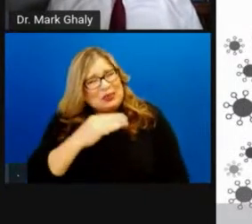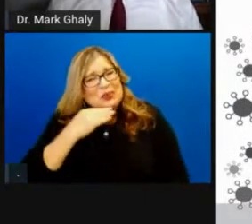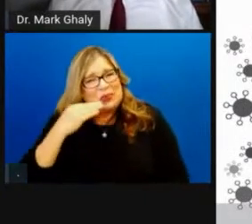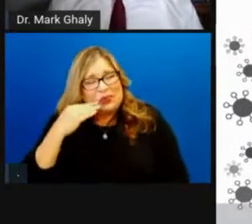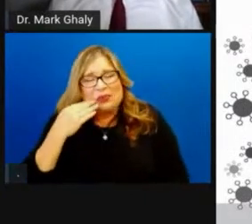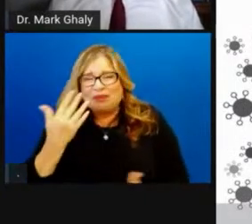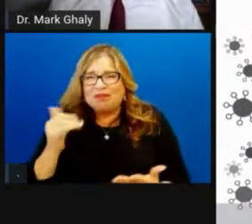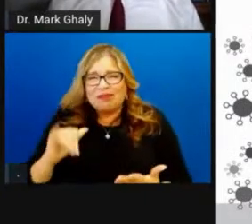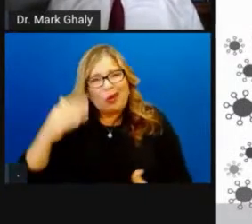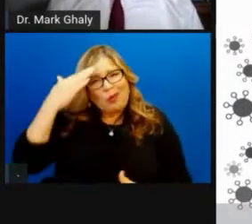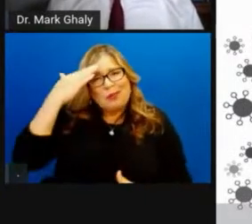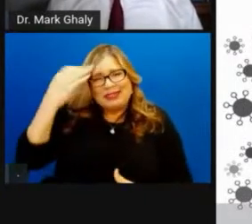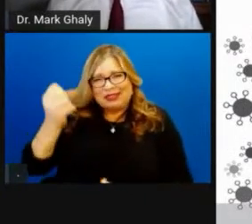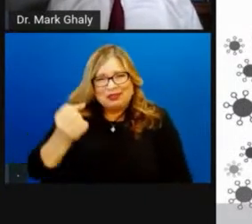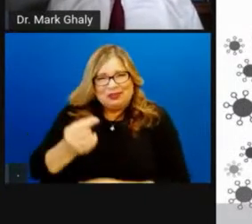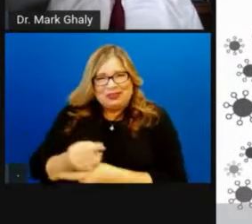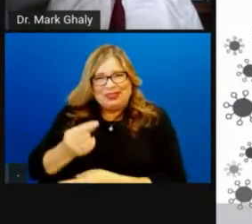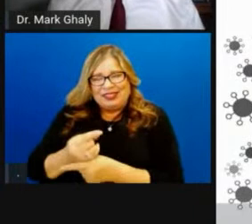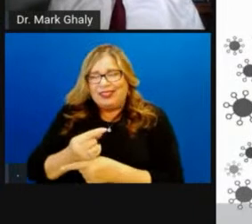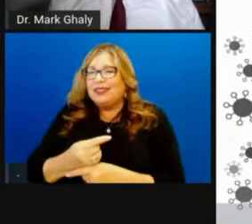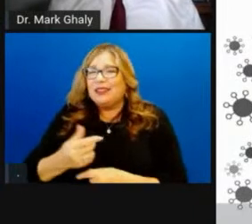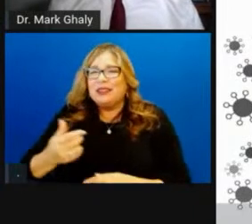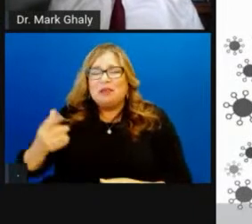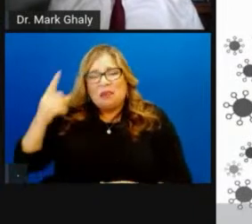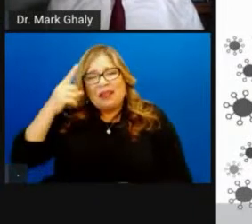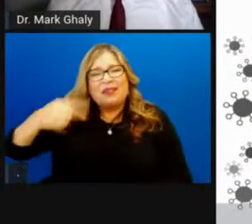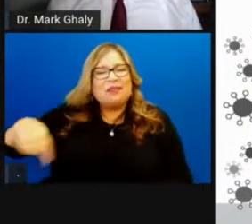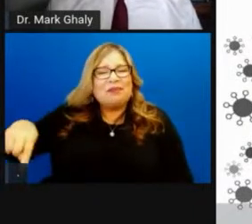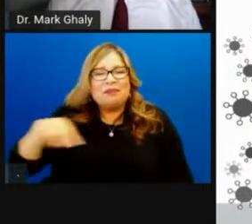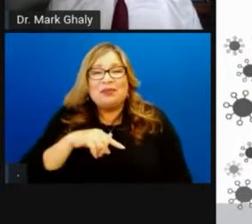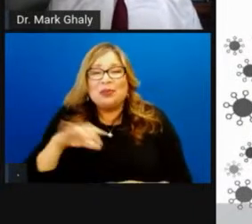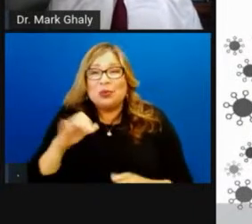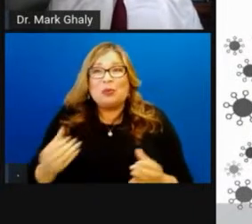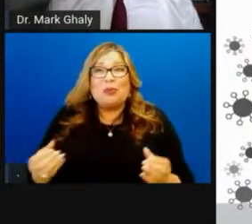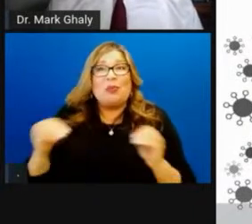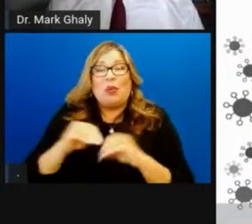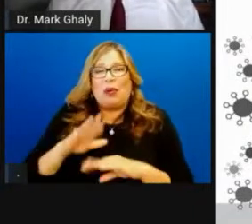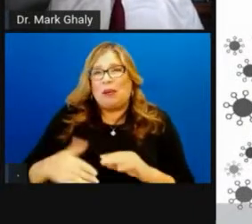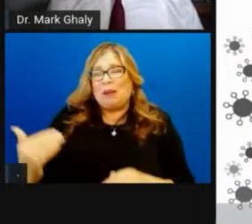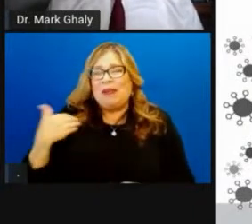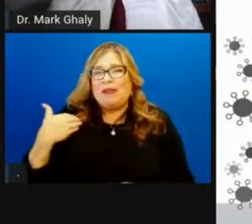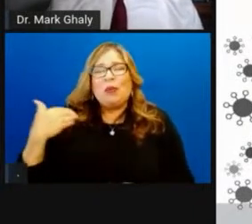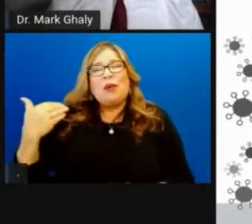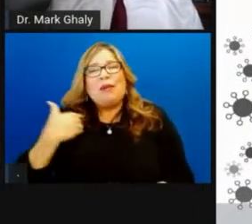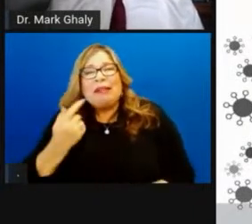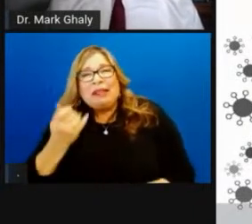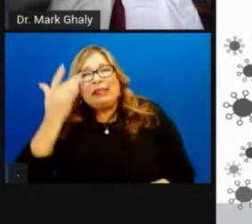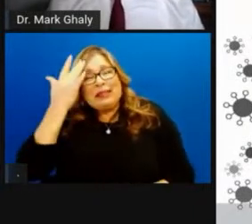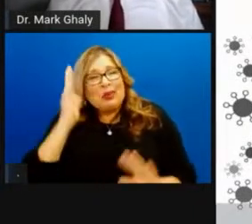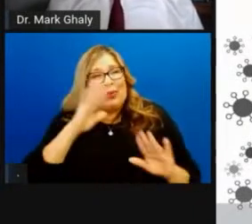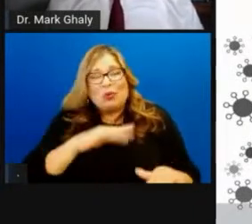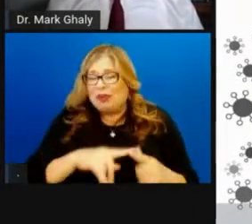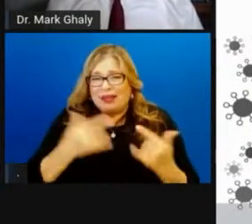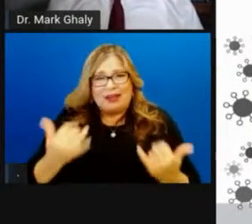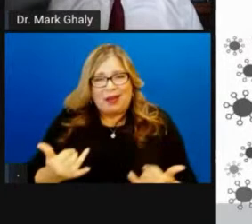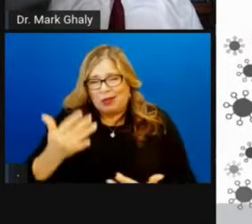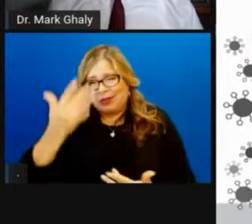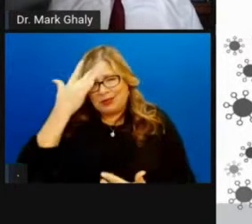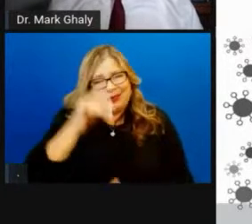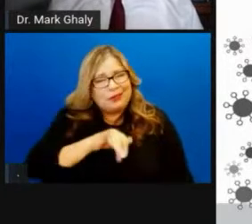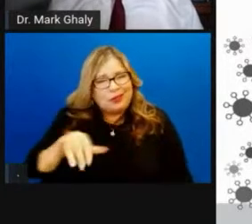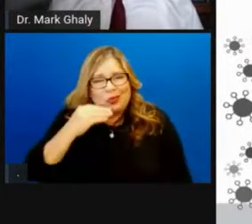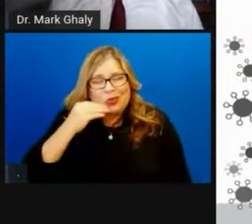of them. And I think Californians do that much more now than they did before the pandemic. We also talked about how